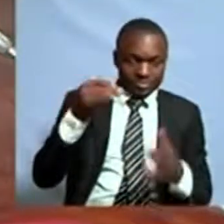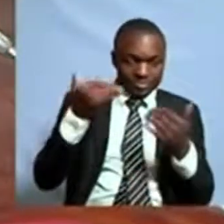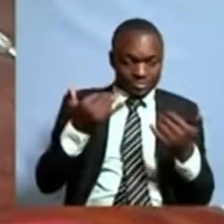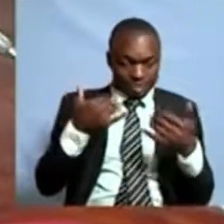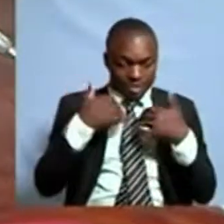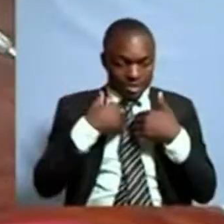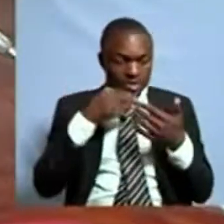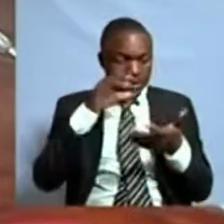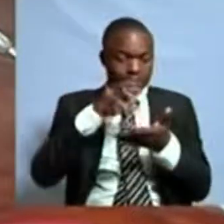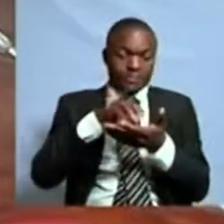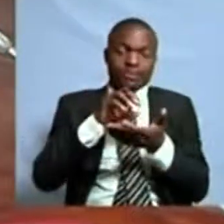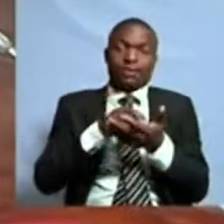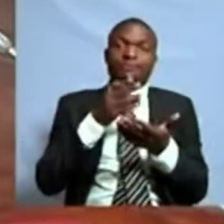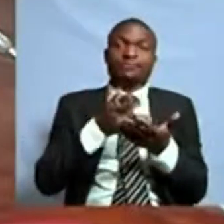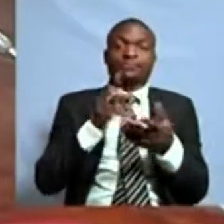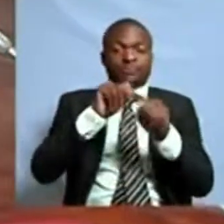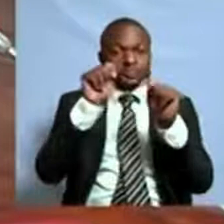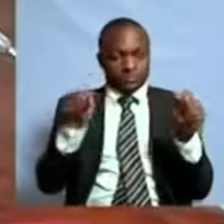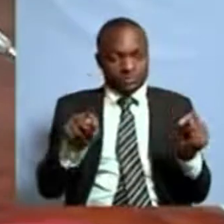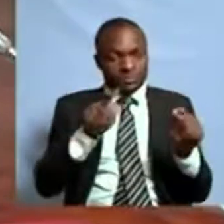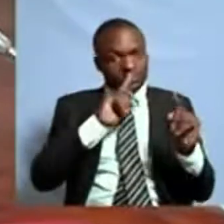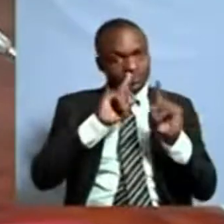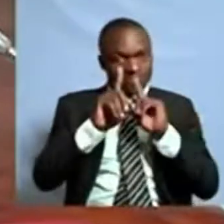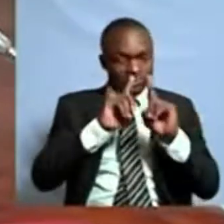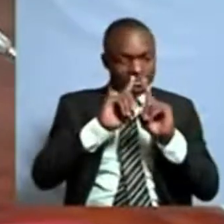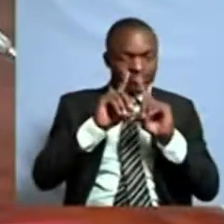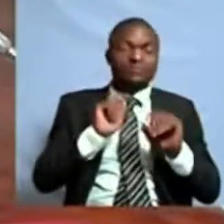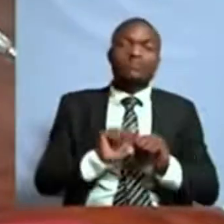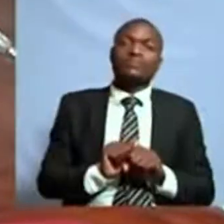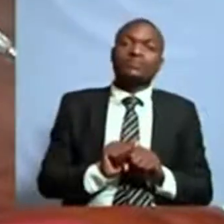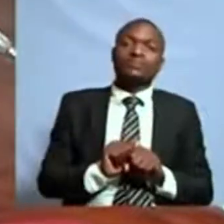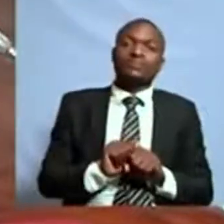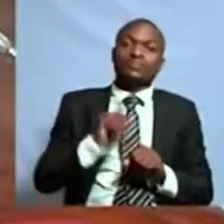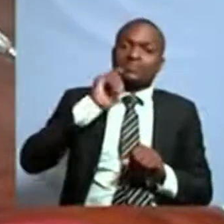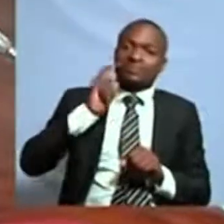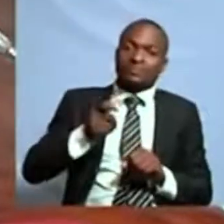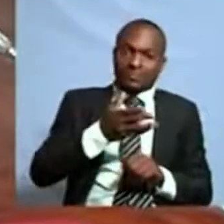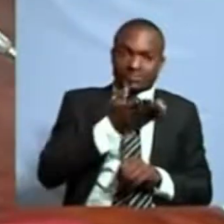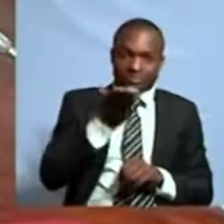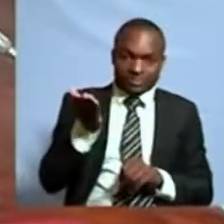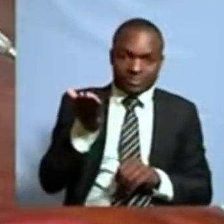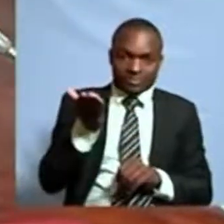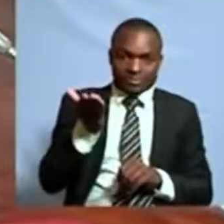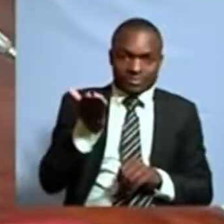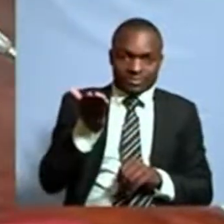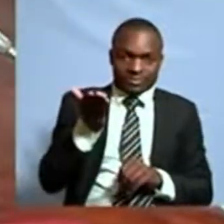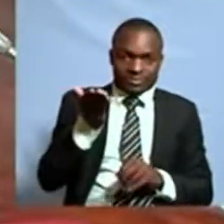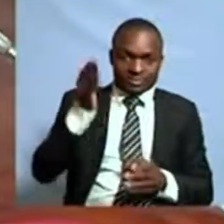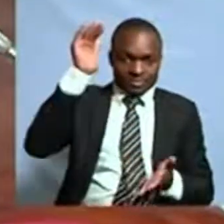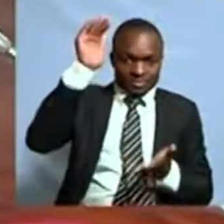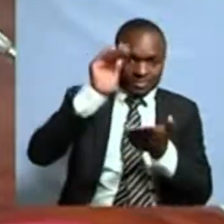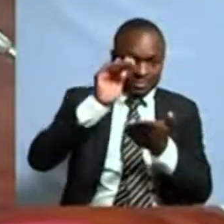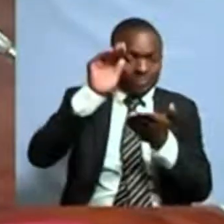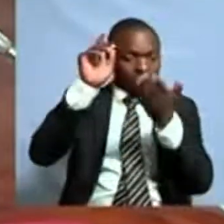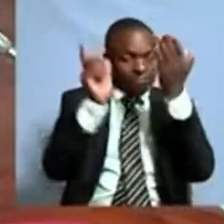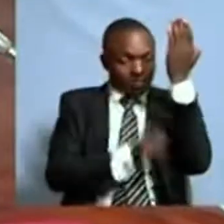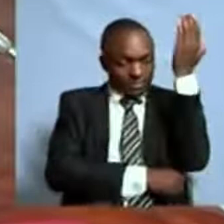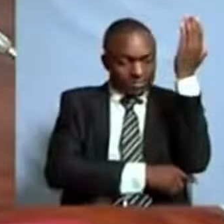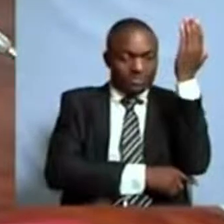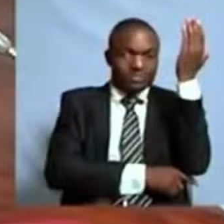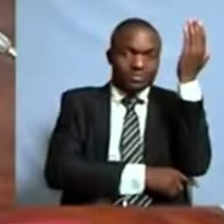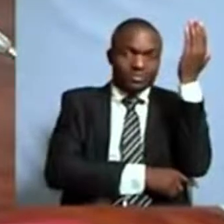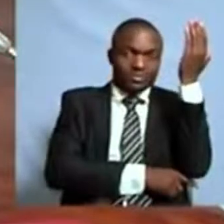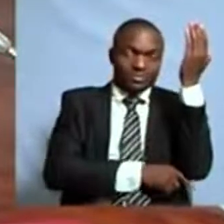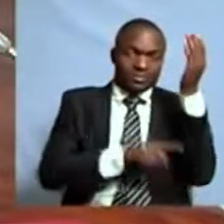this matter on the table being discussed, that there must be a consideration of reducing the penalty